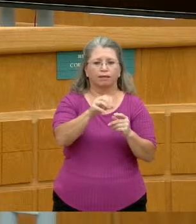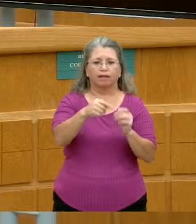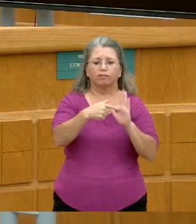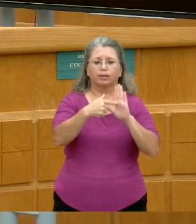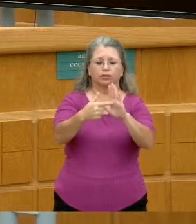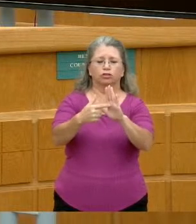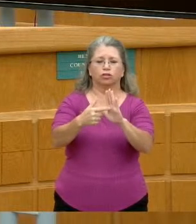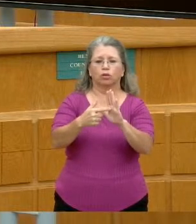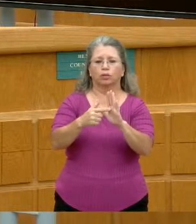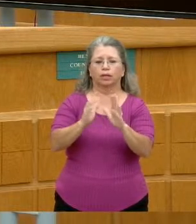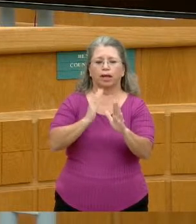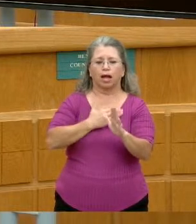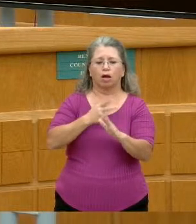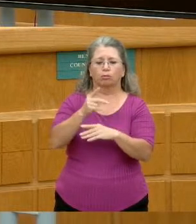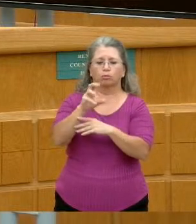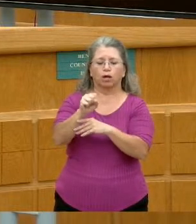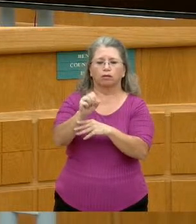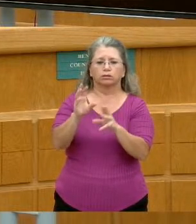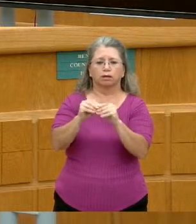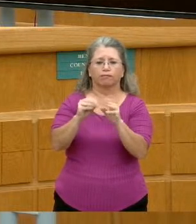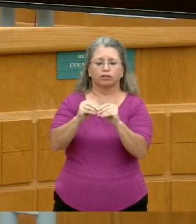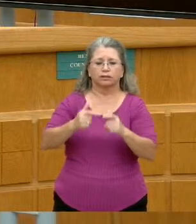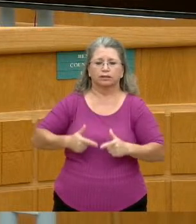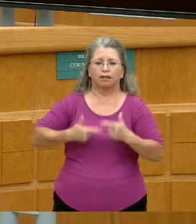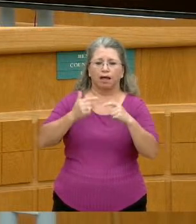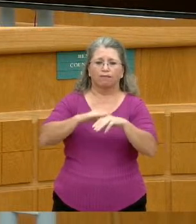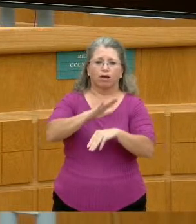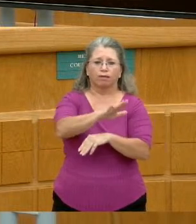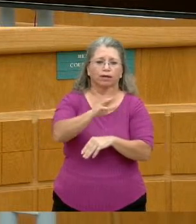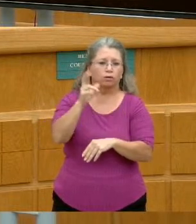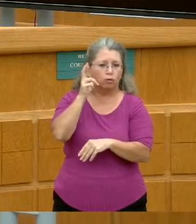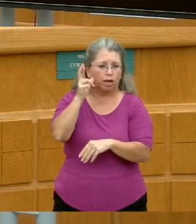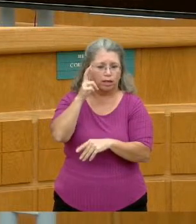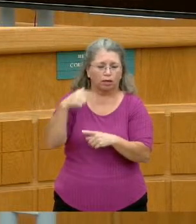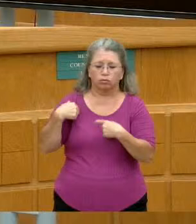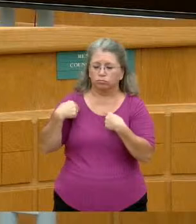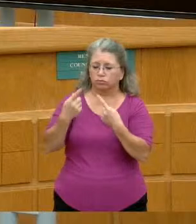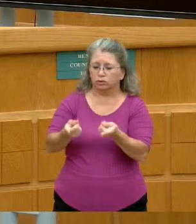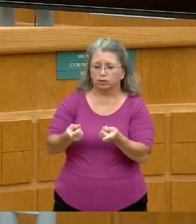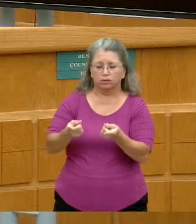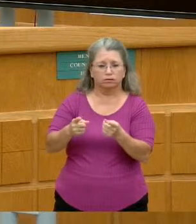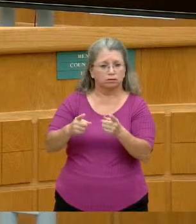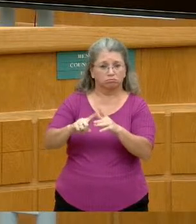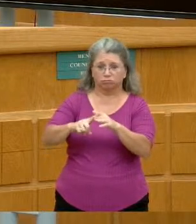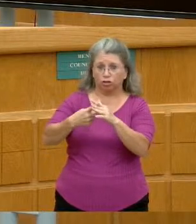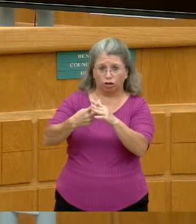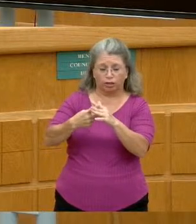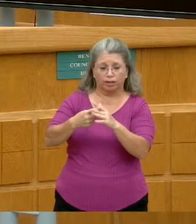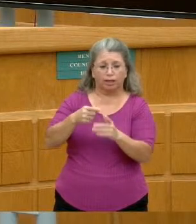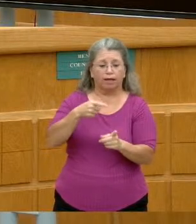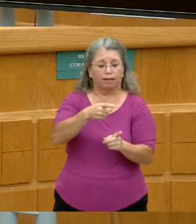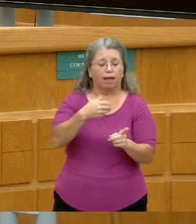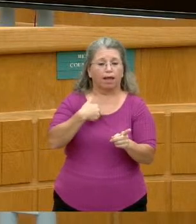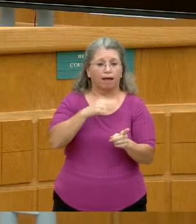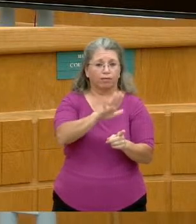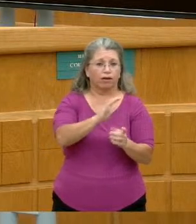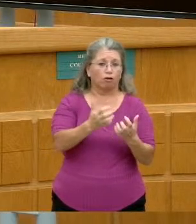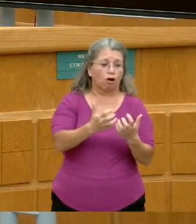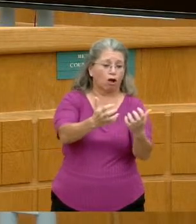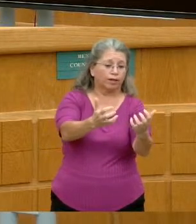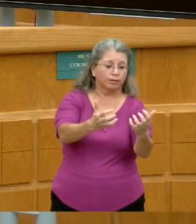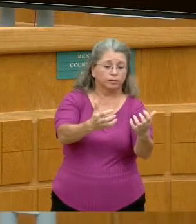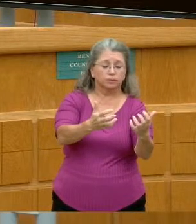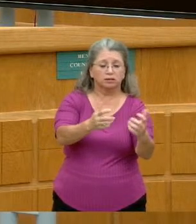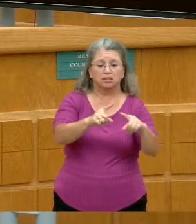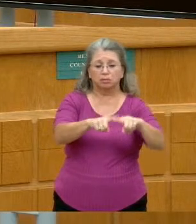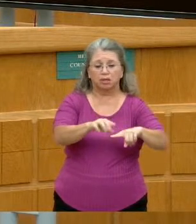live on their radio channel ever since we started, and they have an audience, depending on the day, anywhere